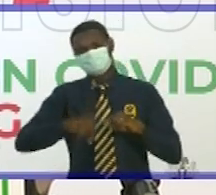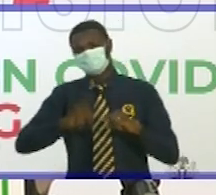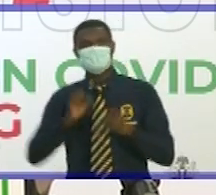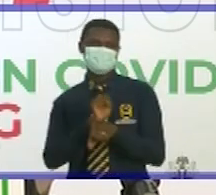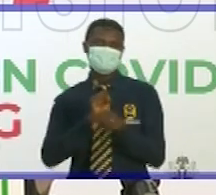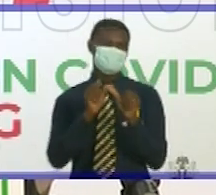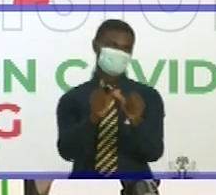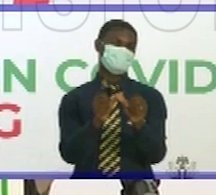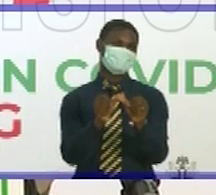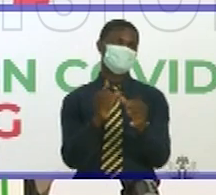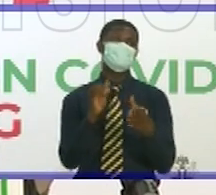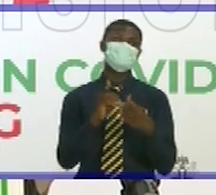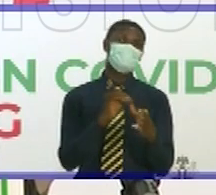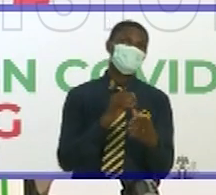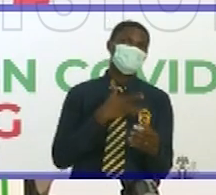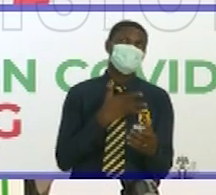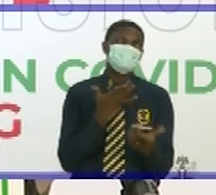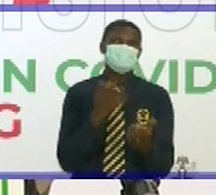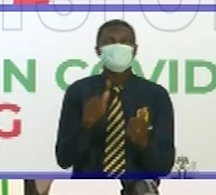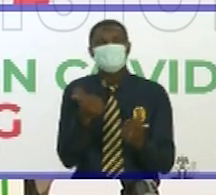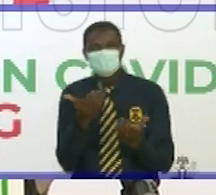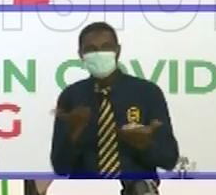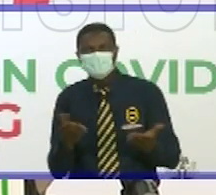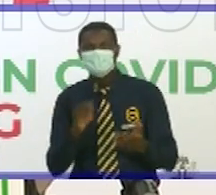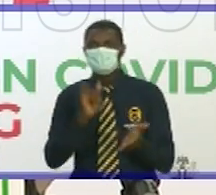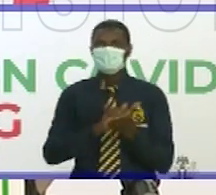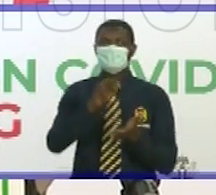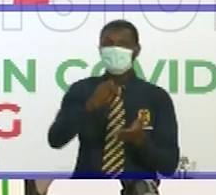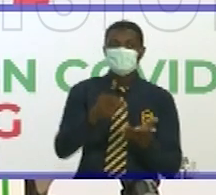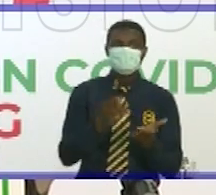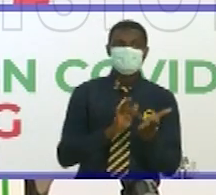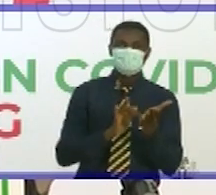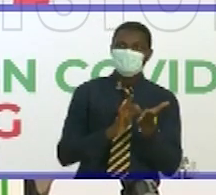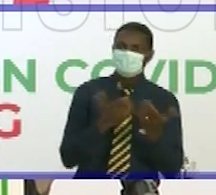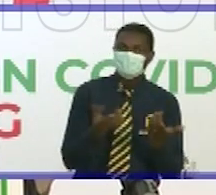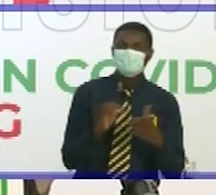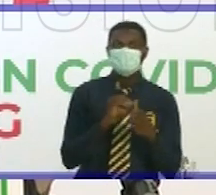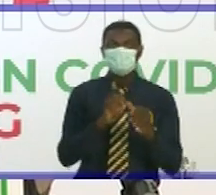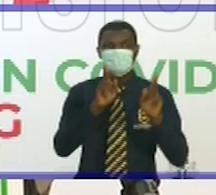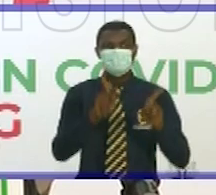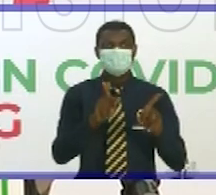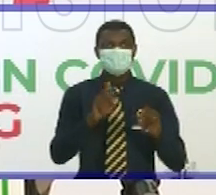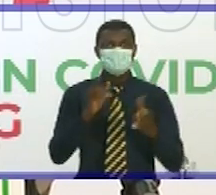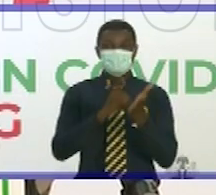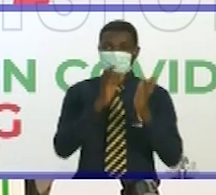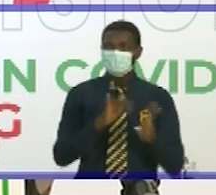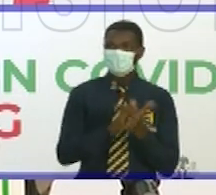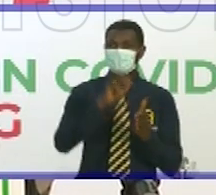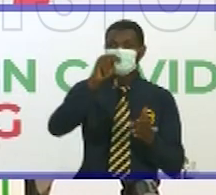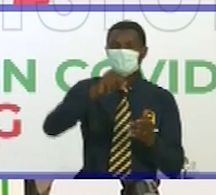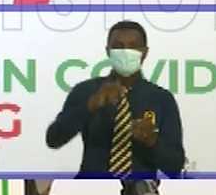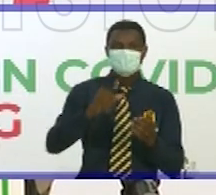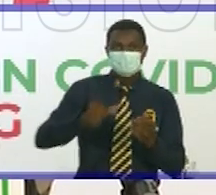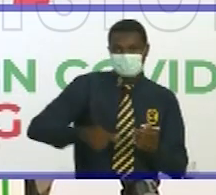ni lati lo o le je ogun o te le je n to fe ise abe gan sugbon ti gbogbo awon